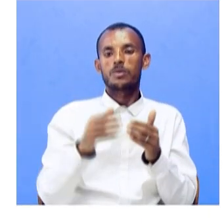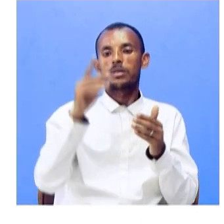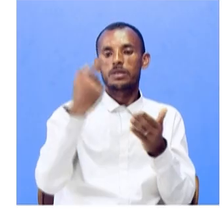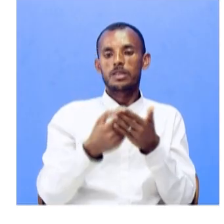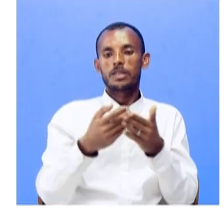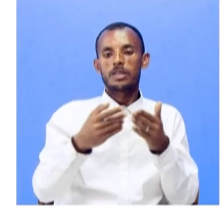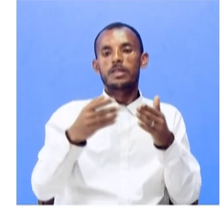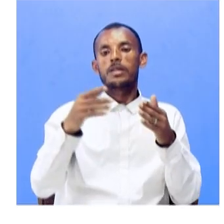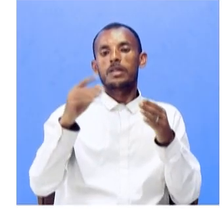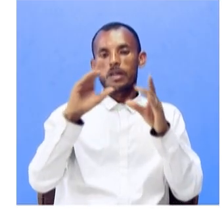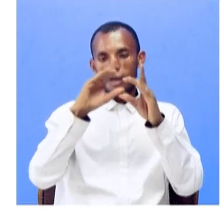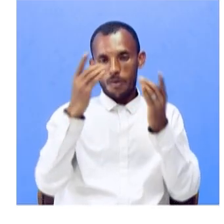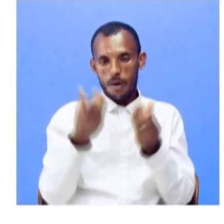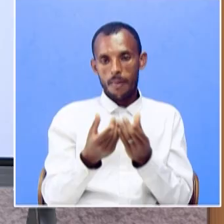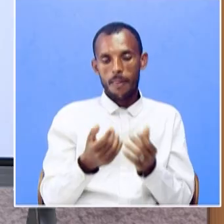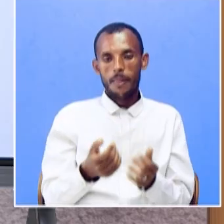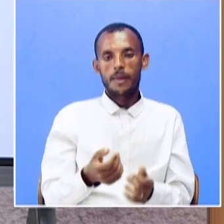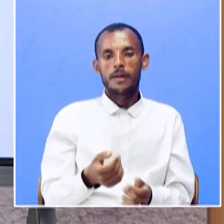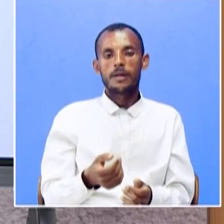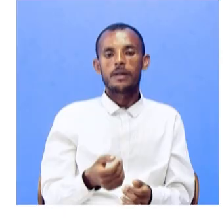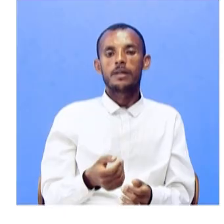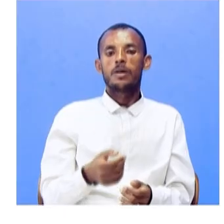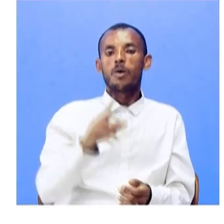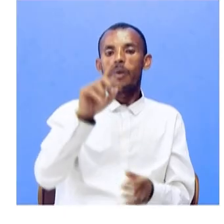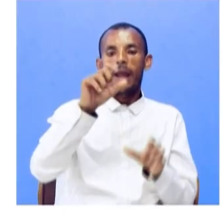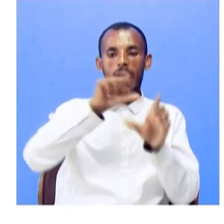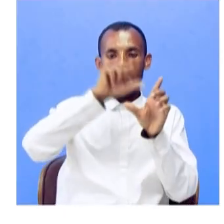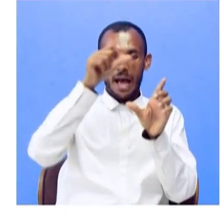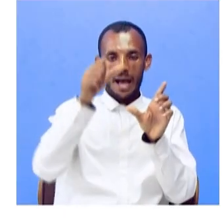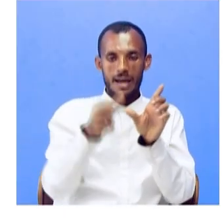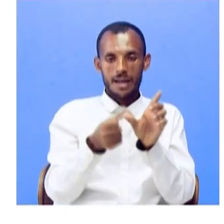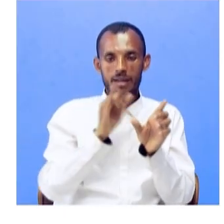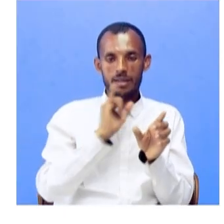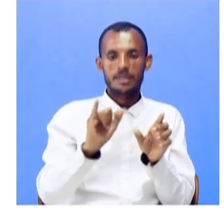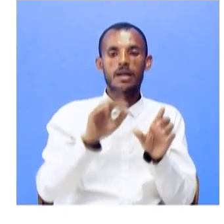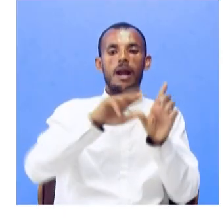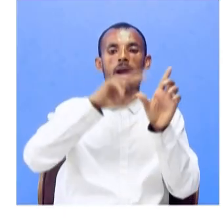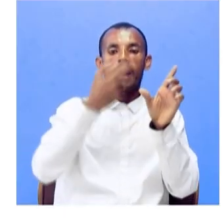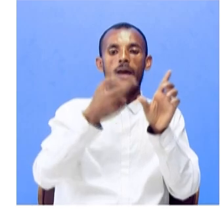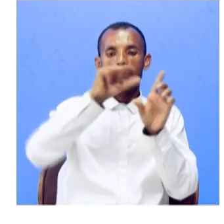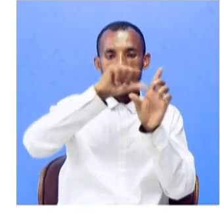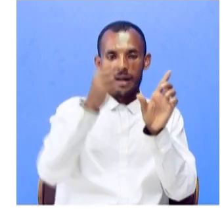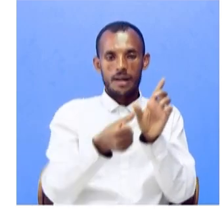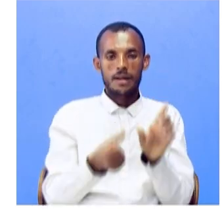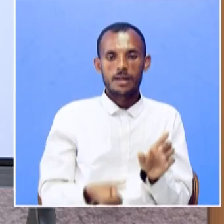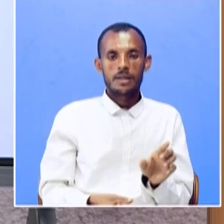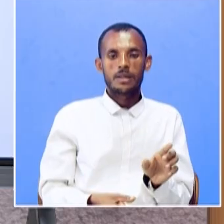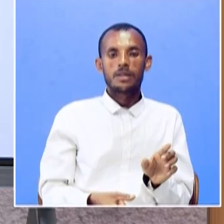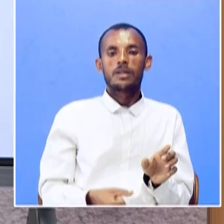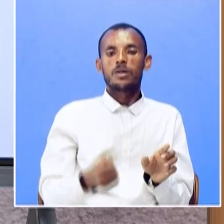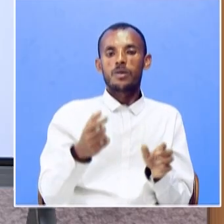to this one is a parallelogram. But one angle is right angle. This angle is right means this also right,